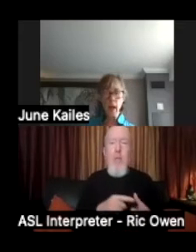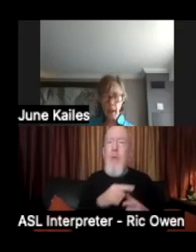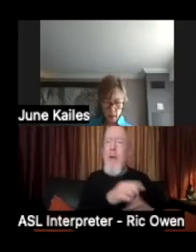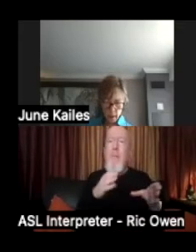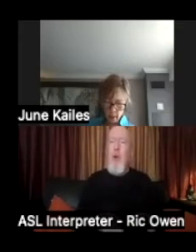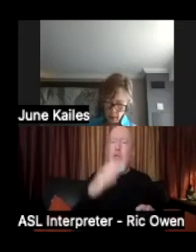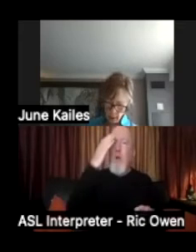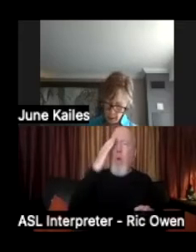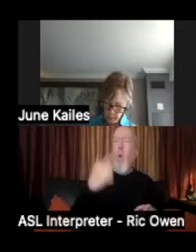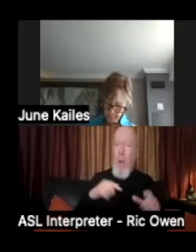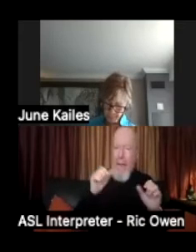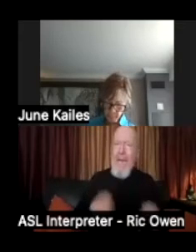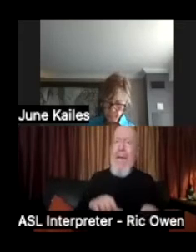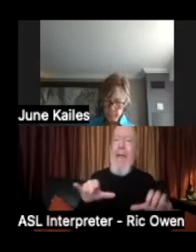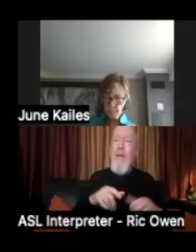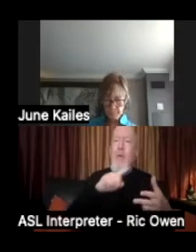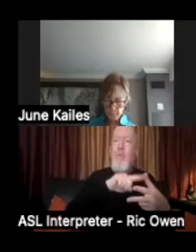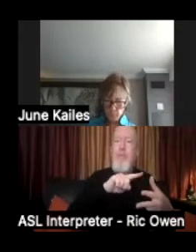capabilities are.